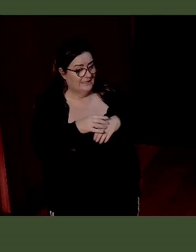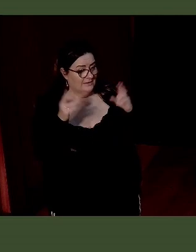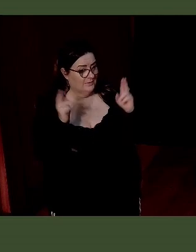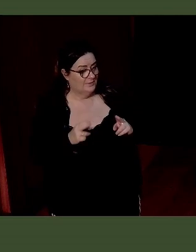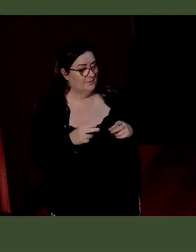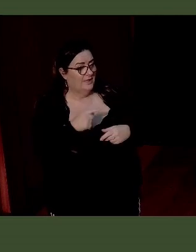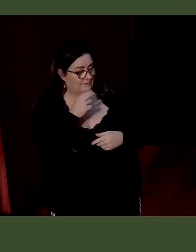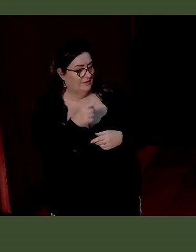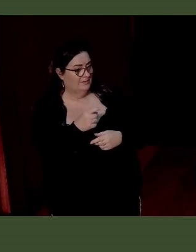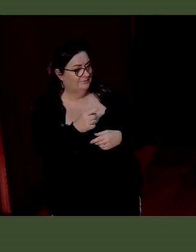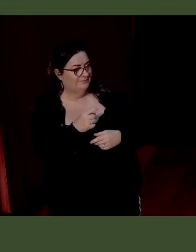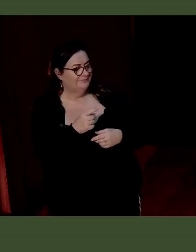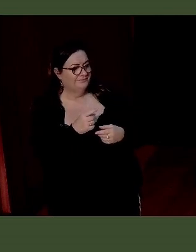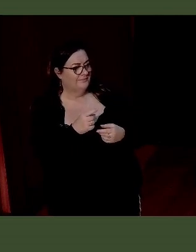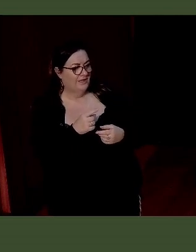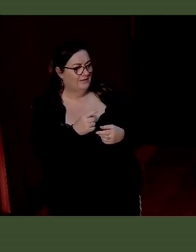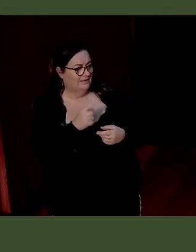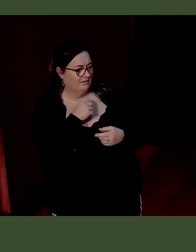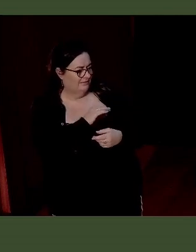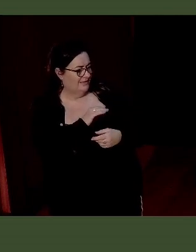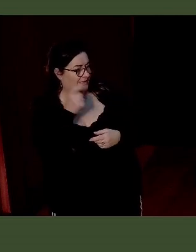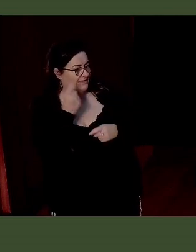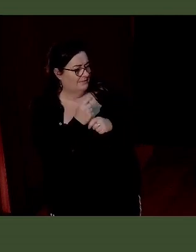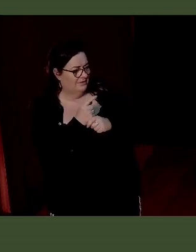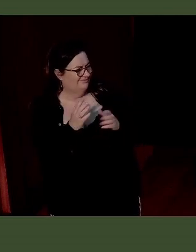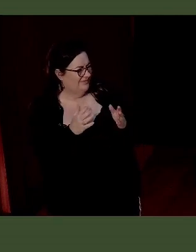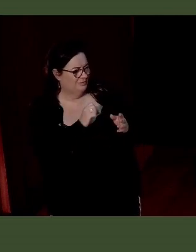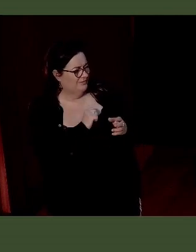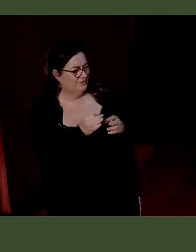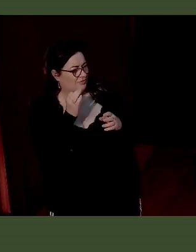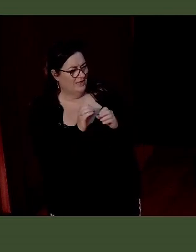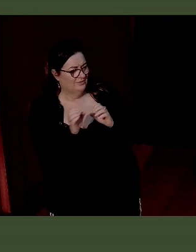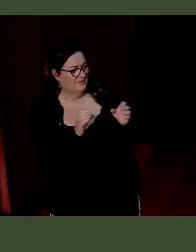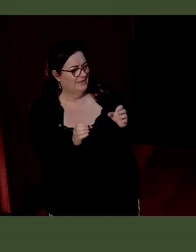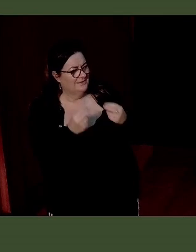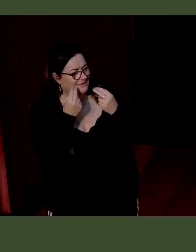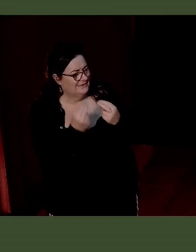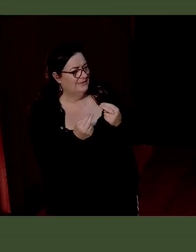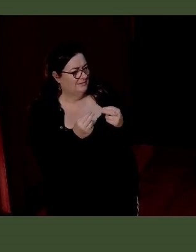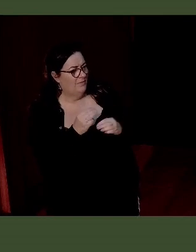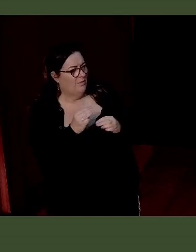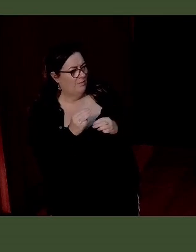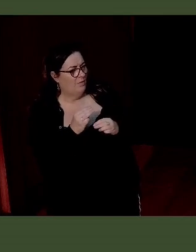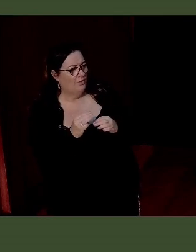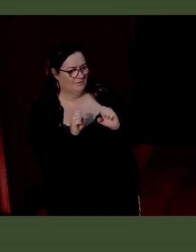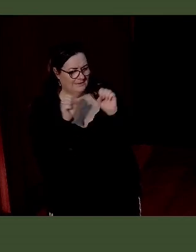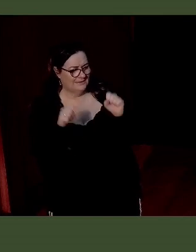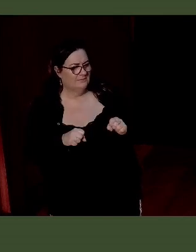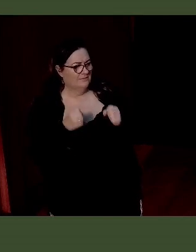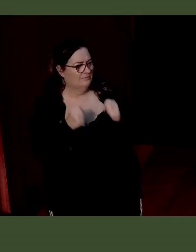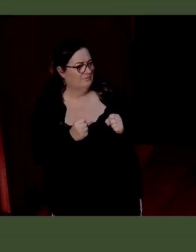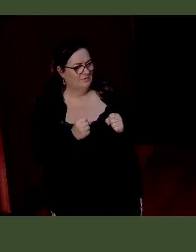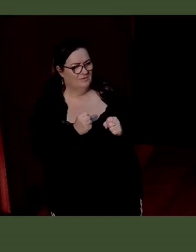numbers who were being relieved wasn't necessarily a good thing. They were convinced that more might have needed relief and that the system was obviously